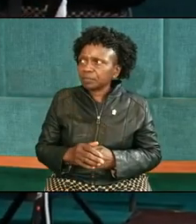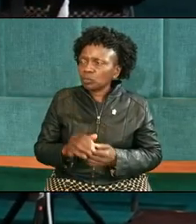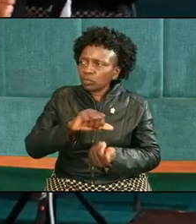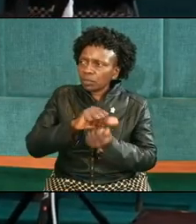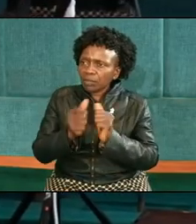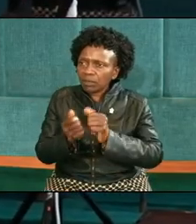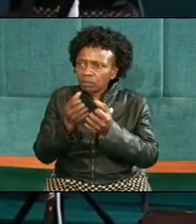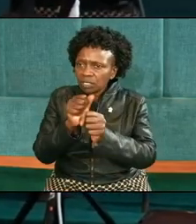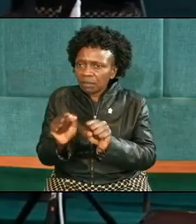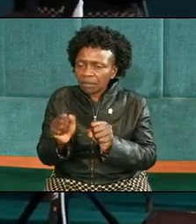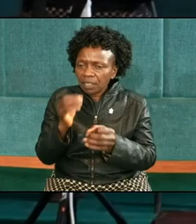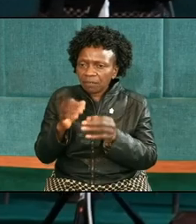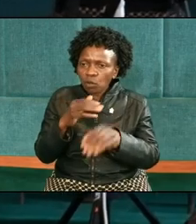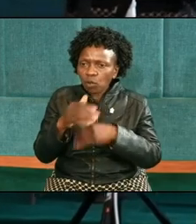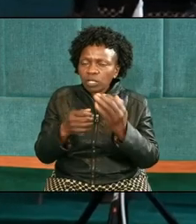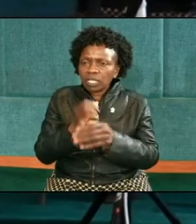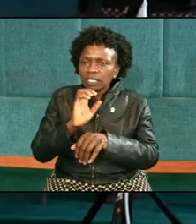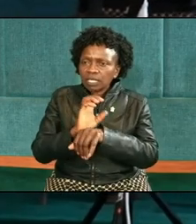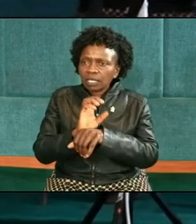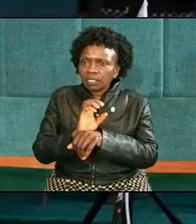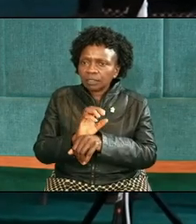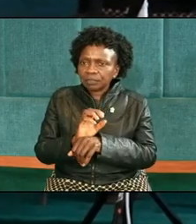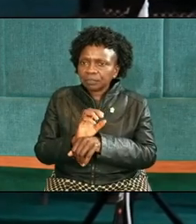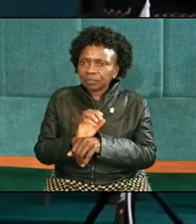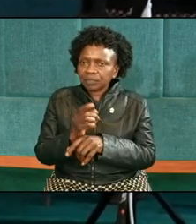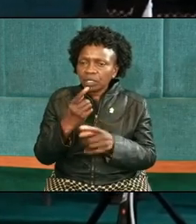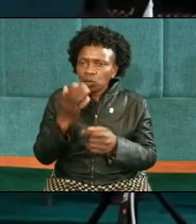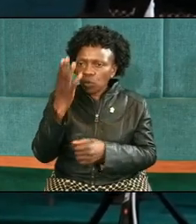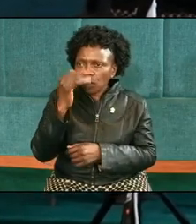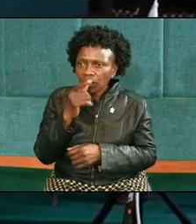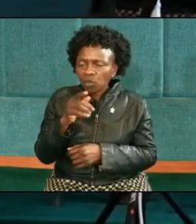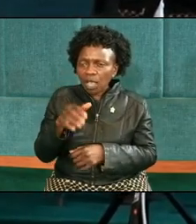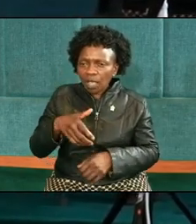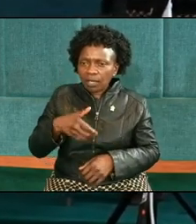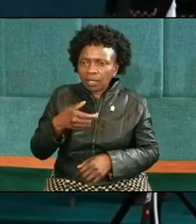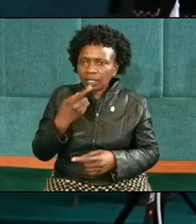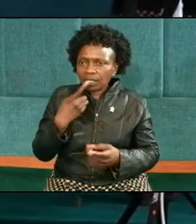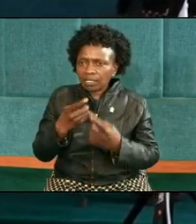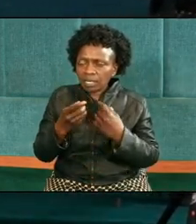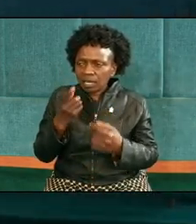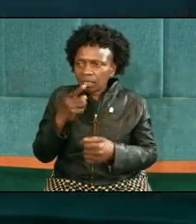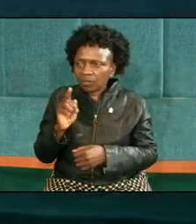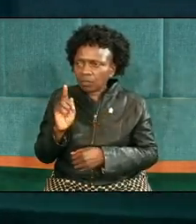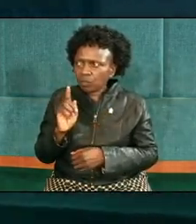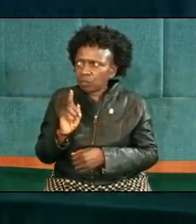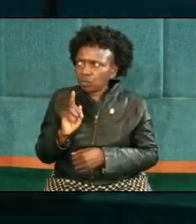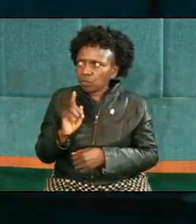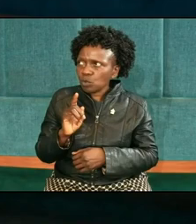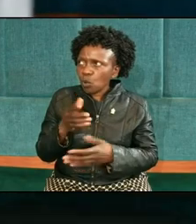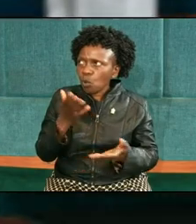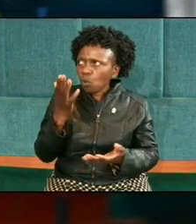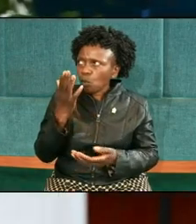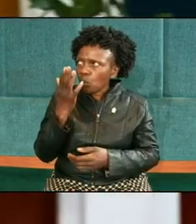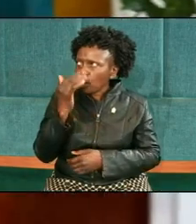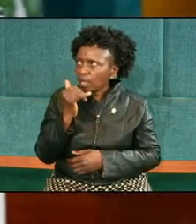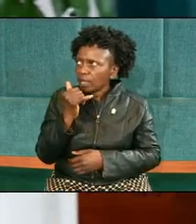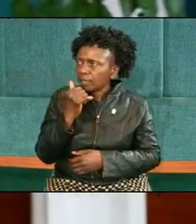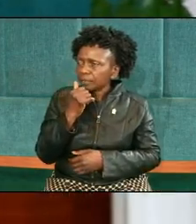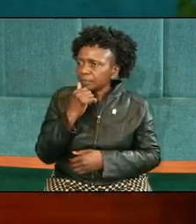people to be saved? So if all the church is coming to be saved, why are you angry? Is it right for you to be angry?